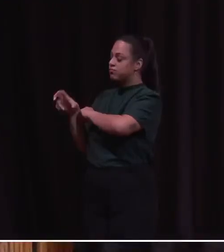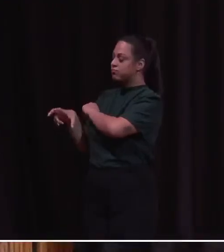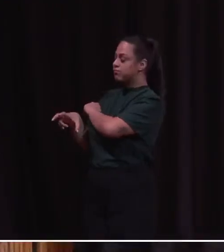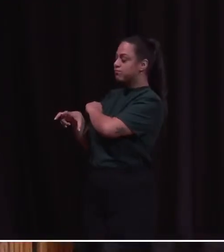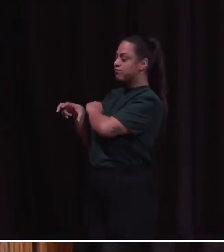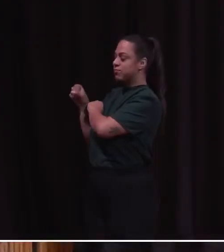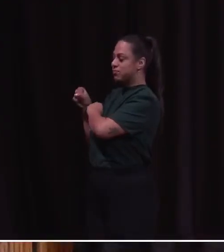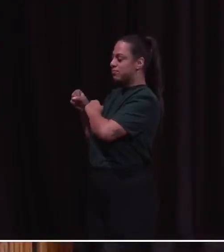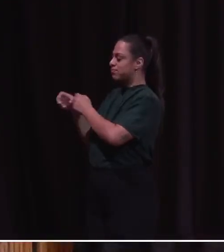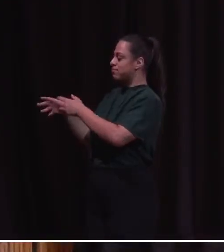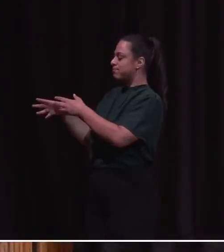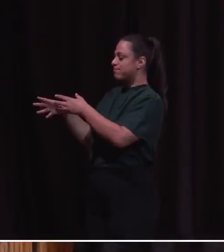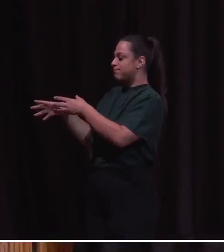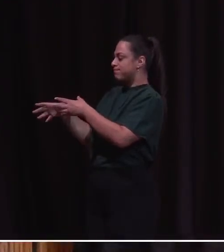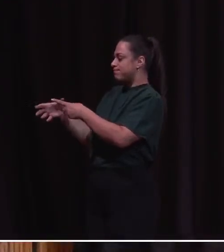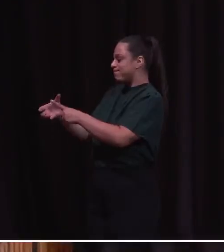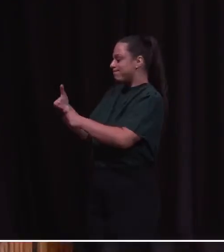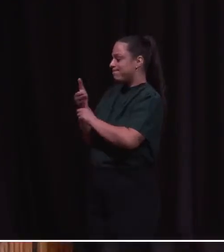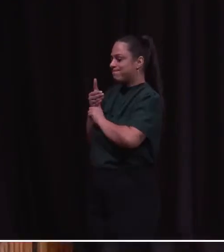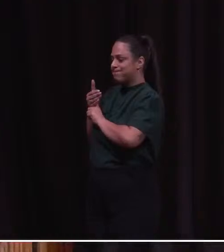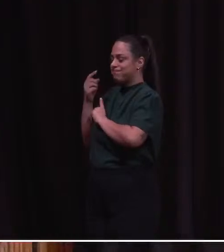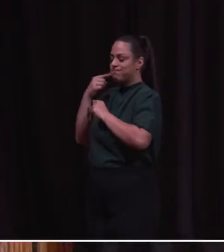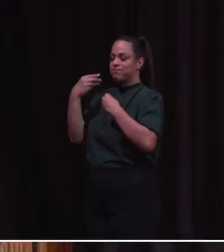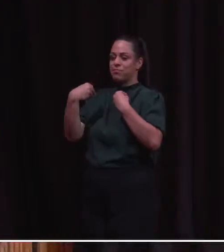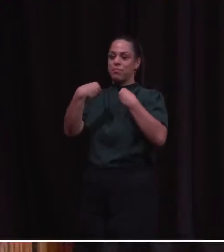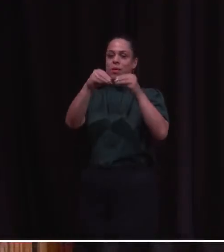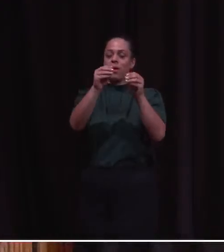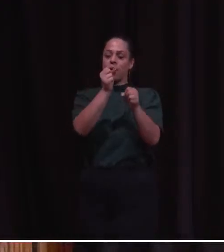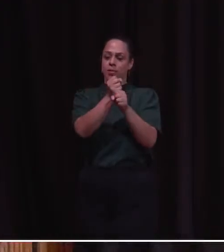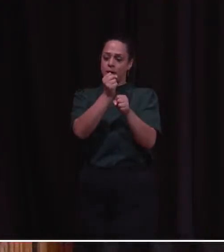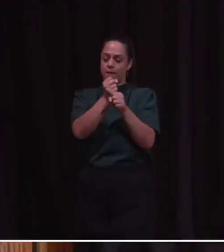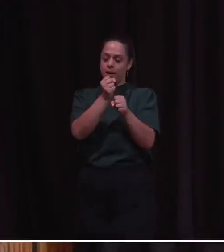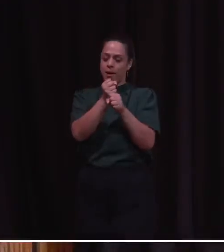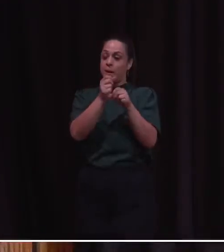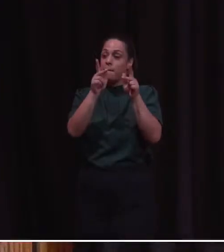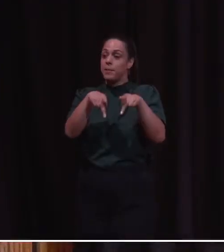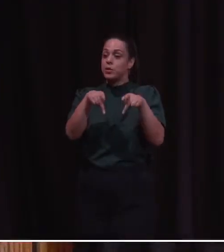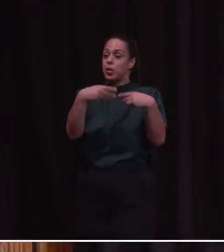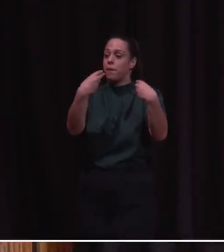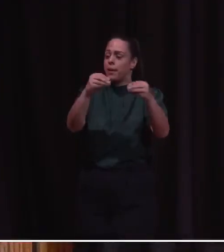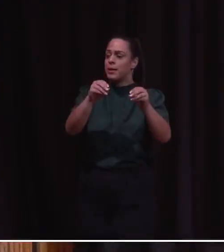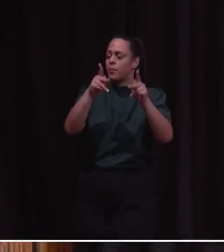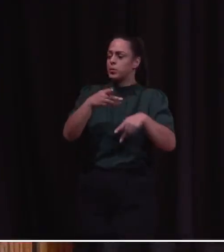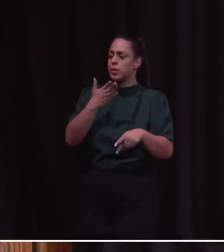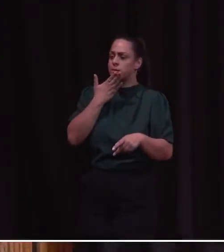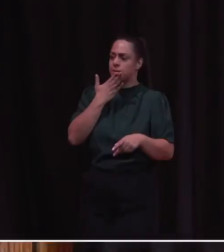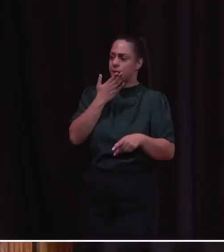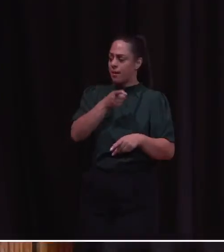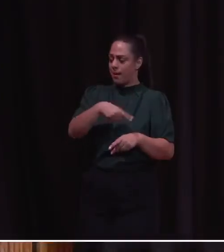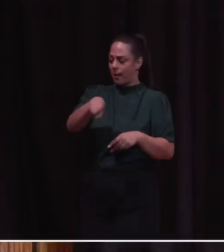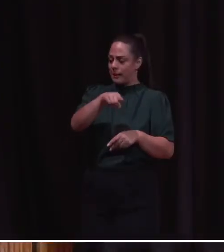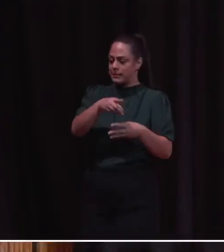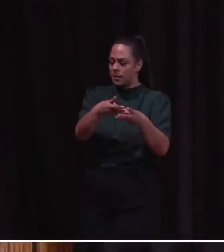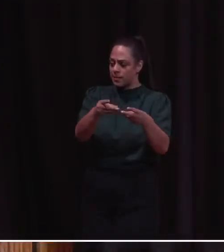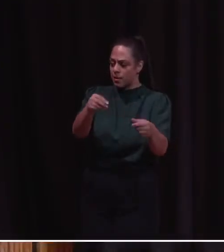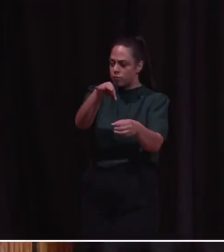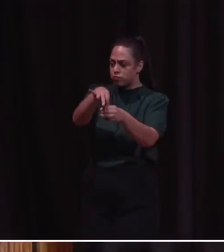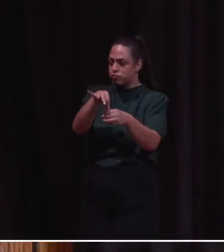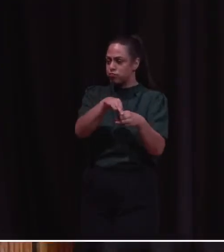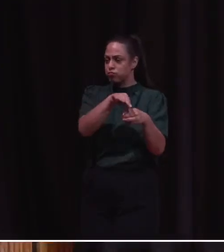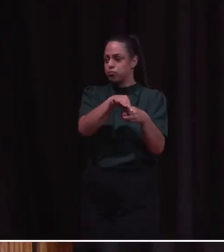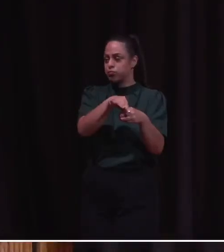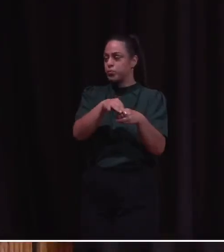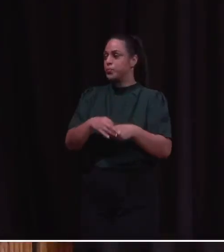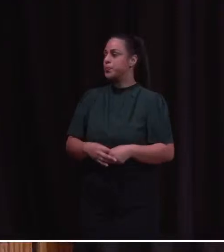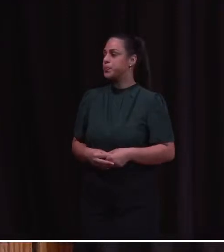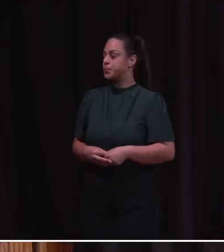Indians. The second phase of Africa's incorporation into the